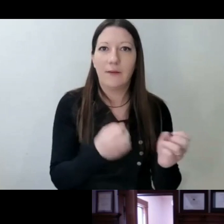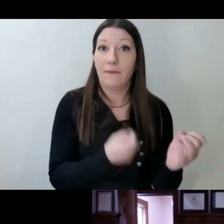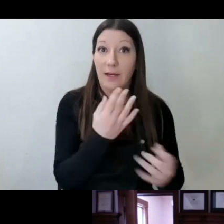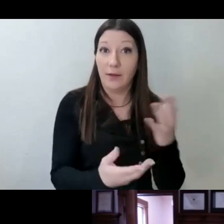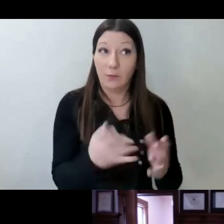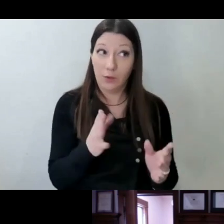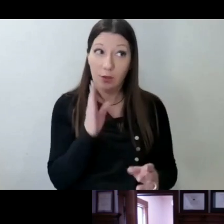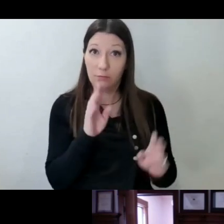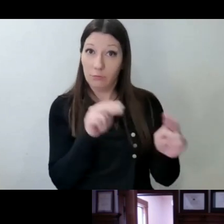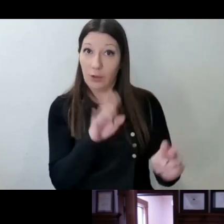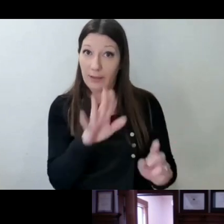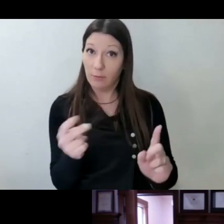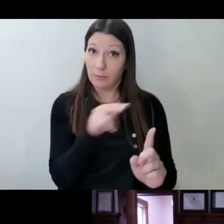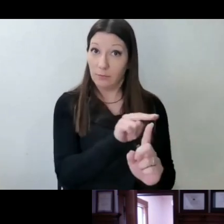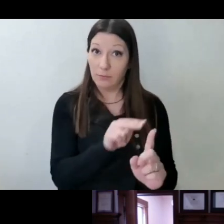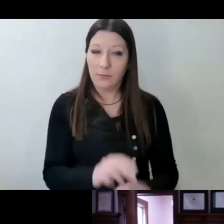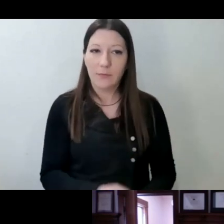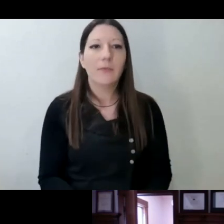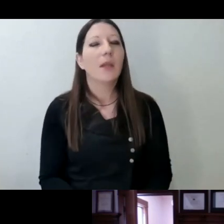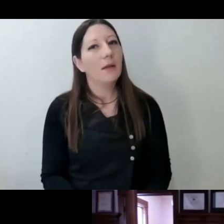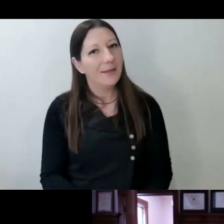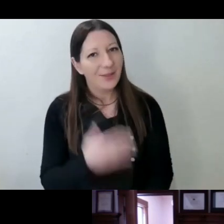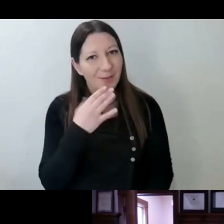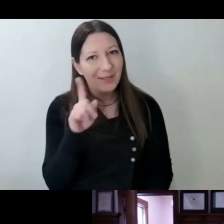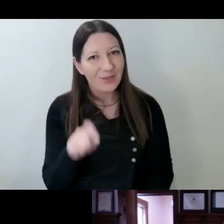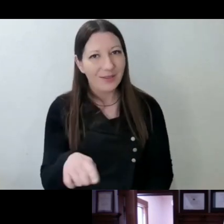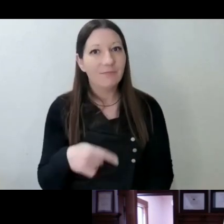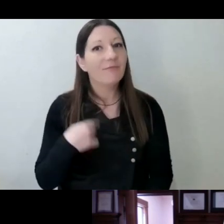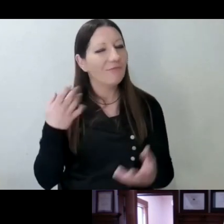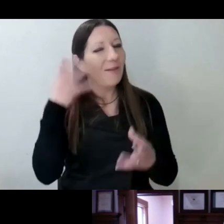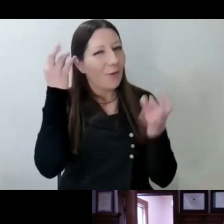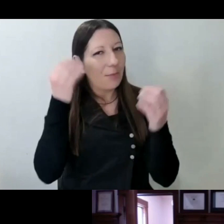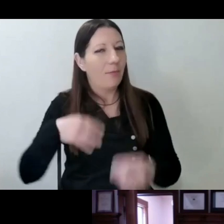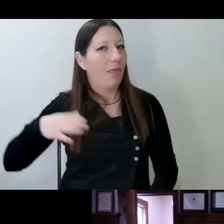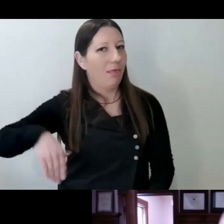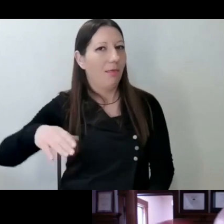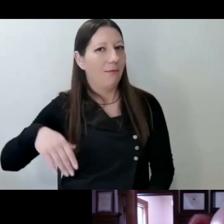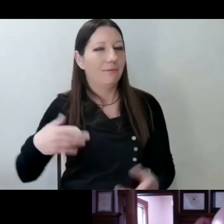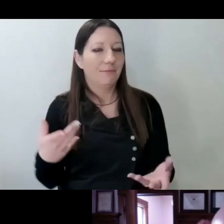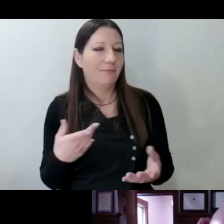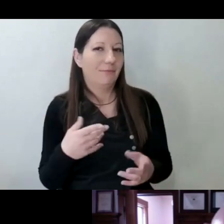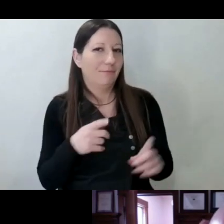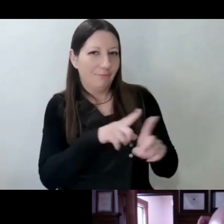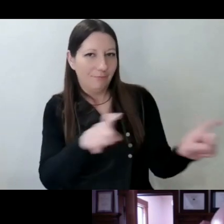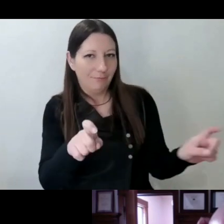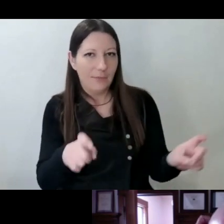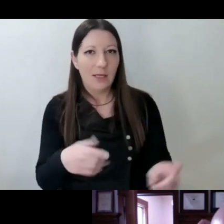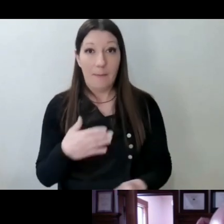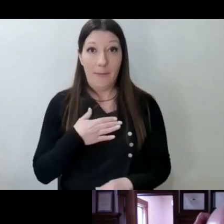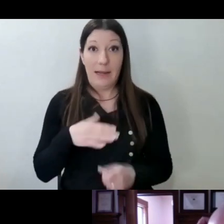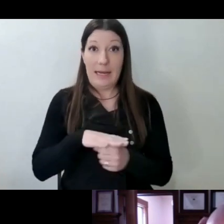question. I have thought about it. I haven't gotten to it just yet. In like the immediate area I'm working at, it is all